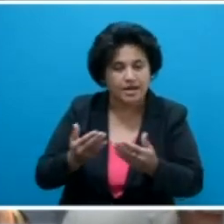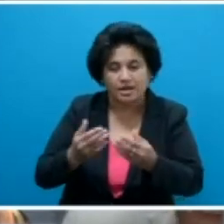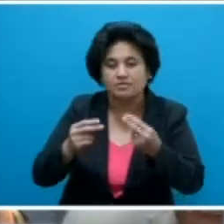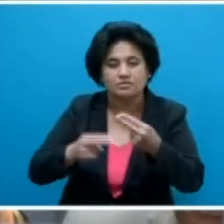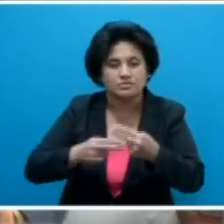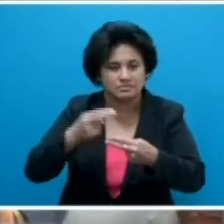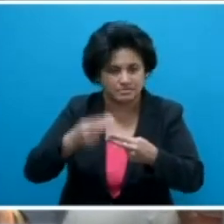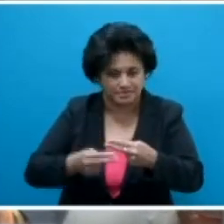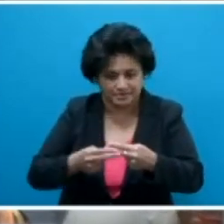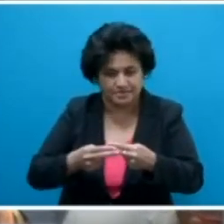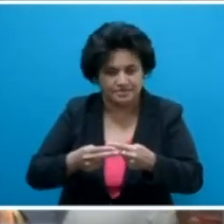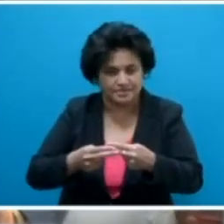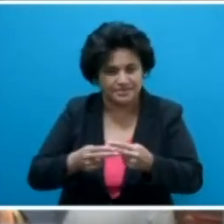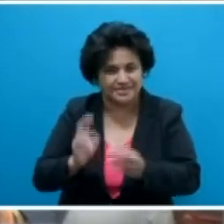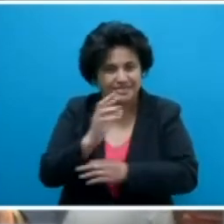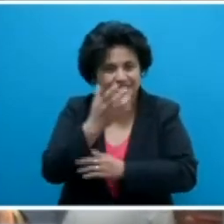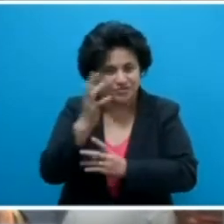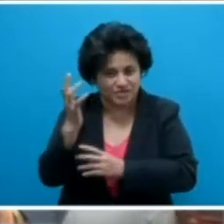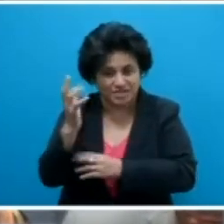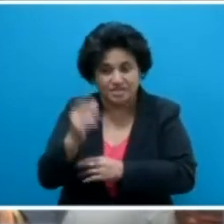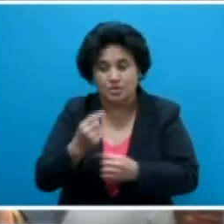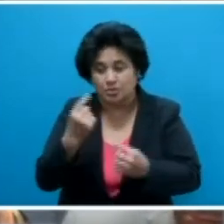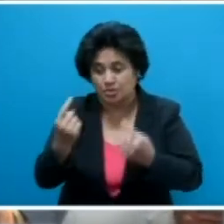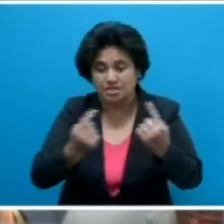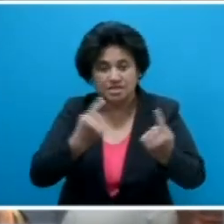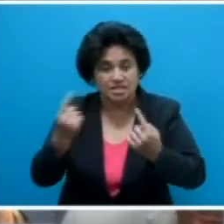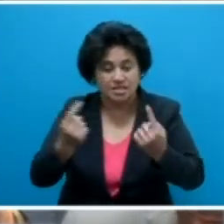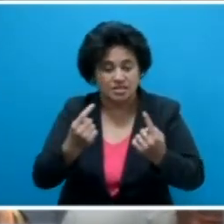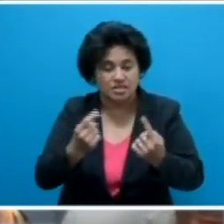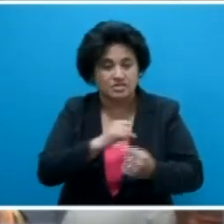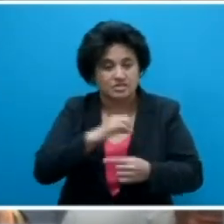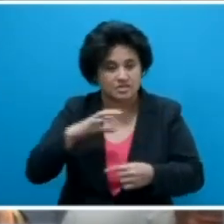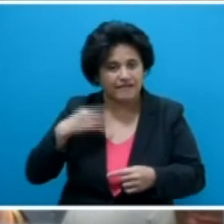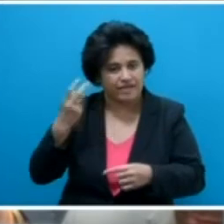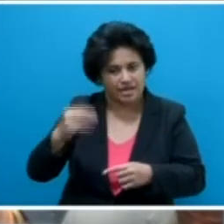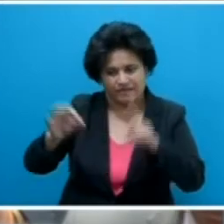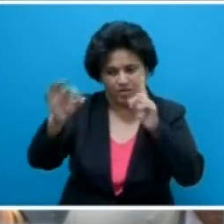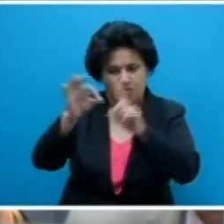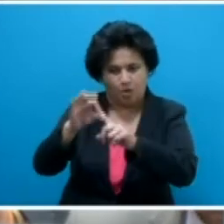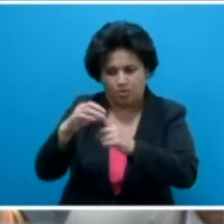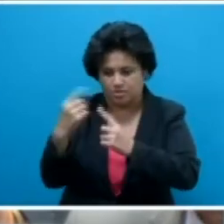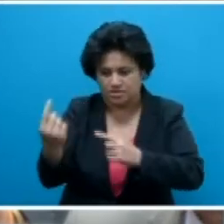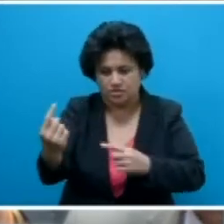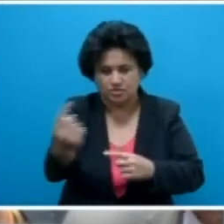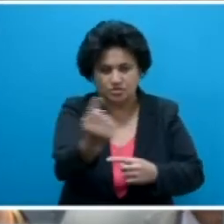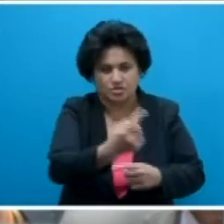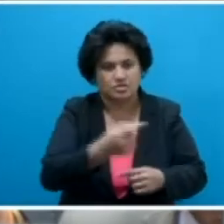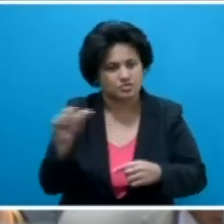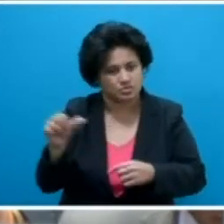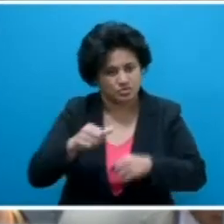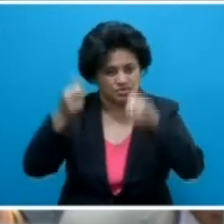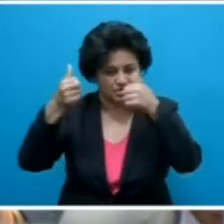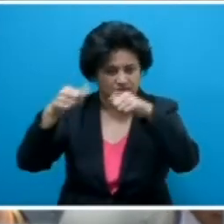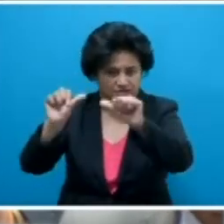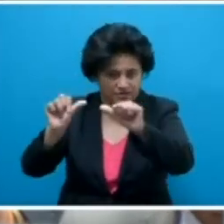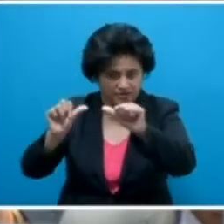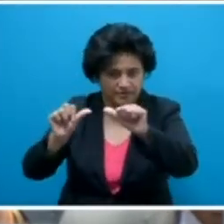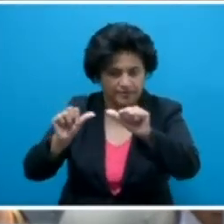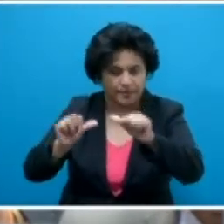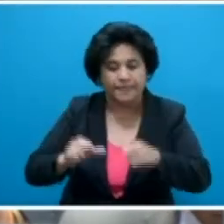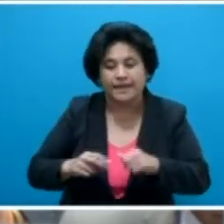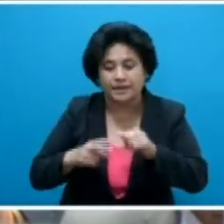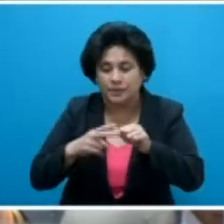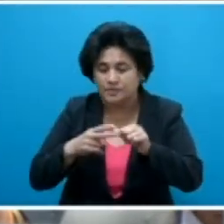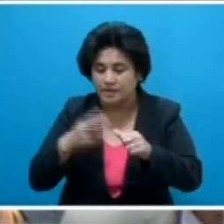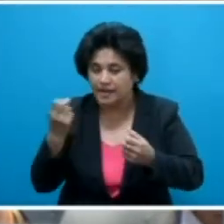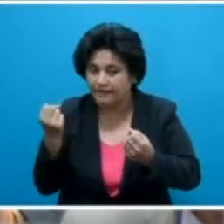certain target of the 2 million trees per year. They are also being resourced with the ministry's existing vehicles to the extent that